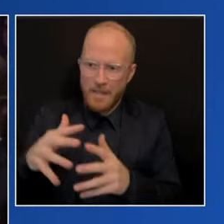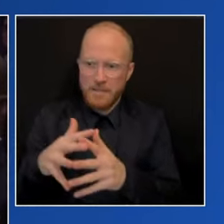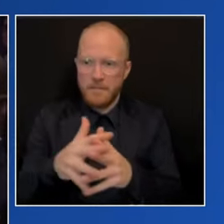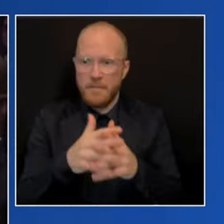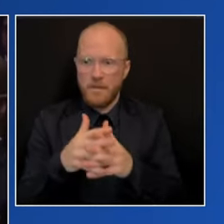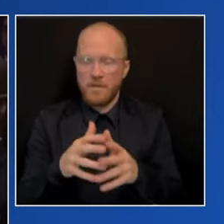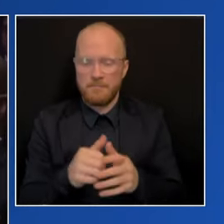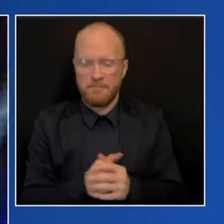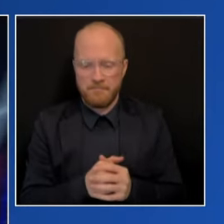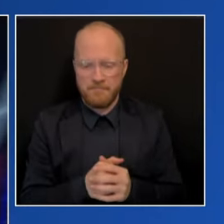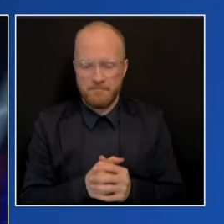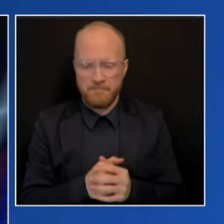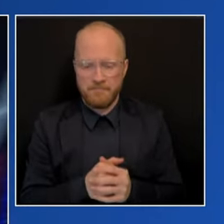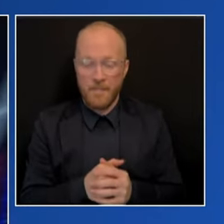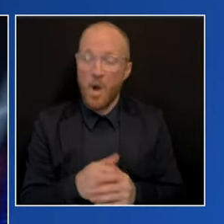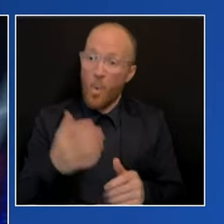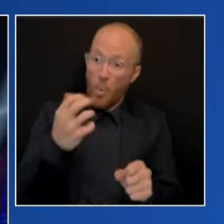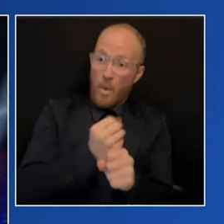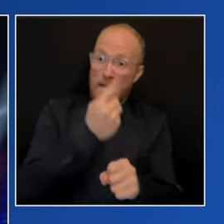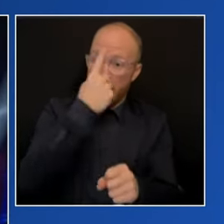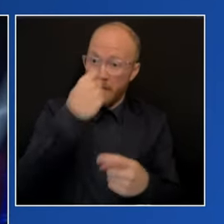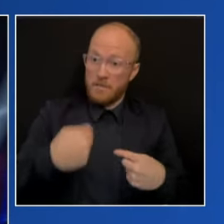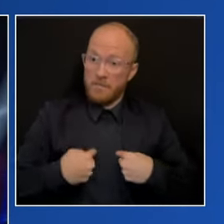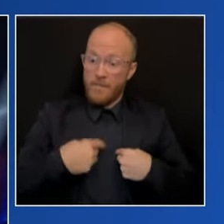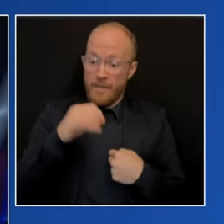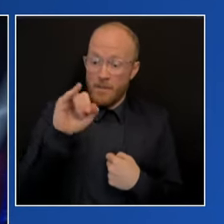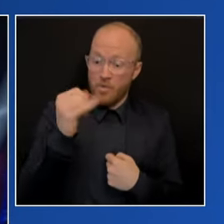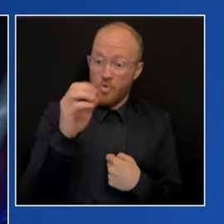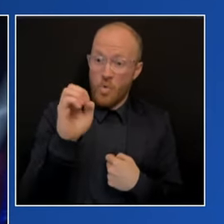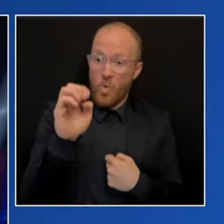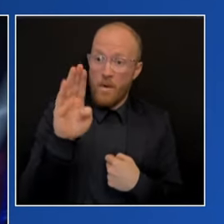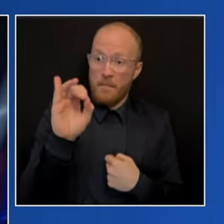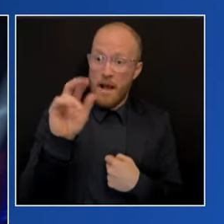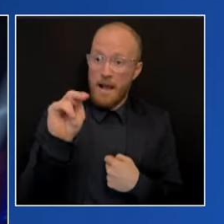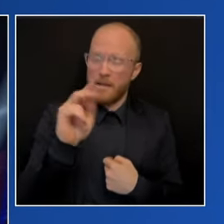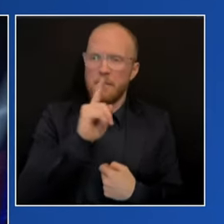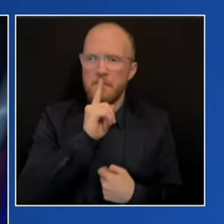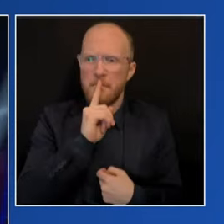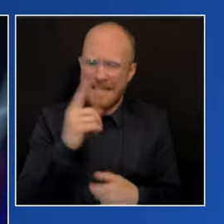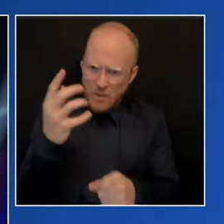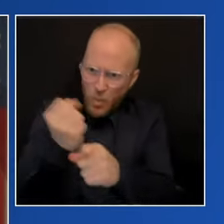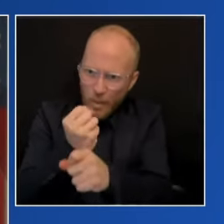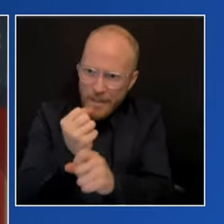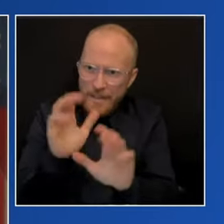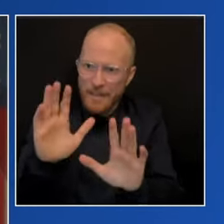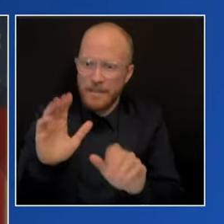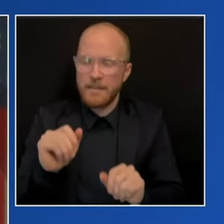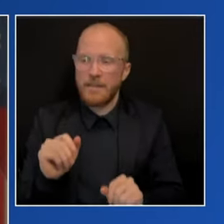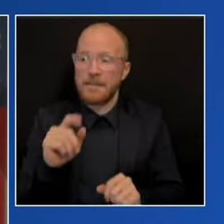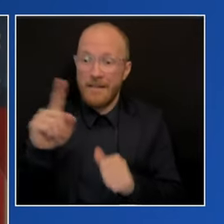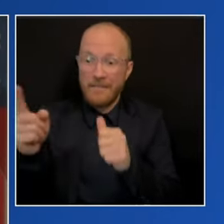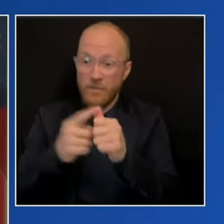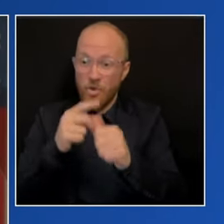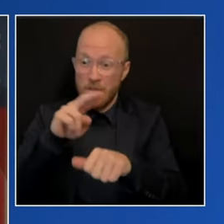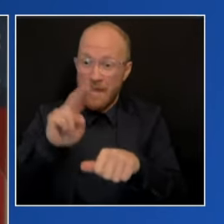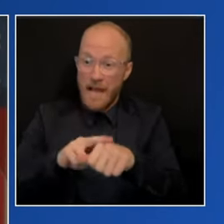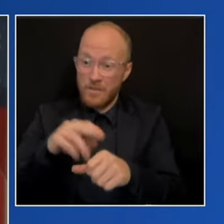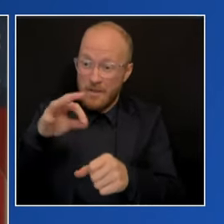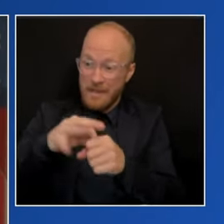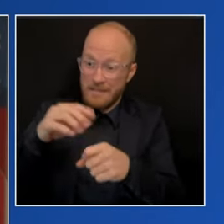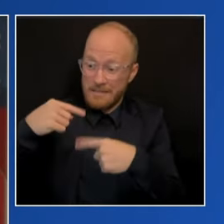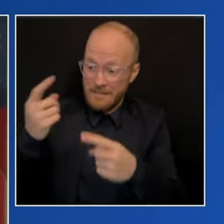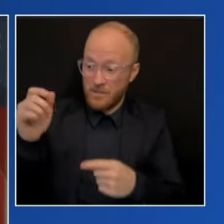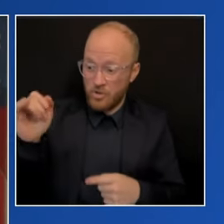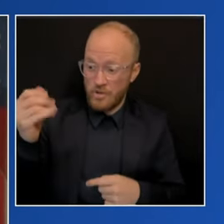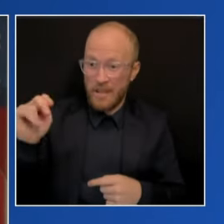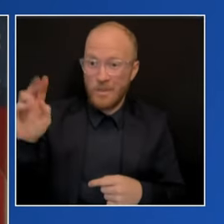It's not winning because of Joe Biden. It's winning. This is the first national election since January 6th.